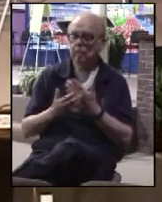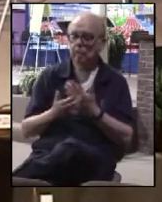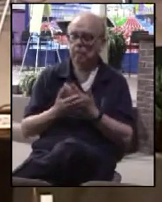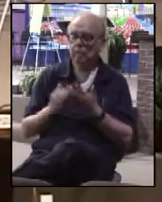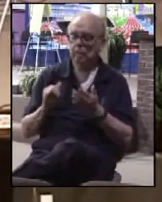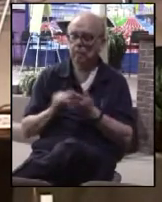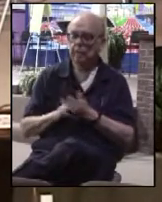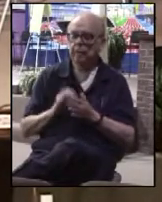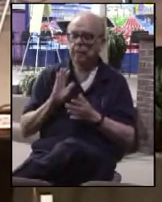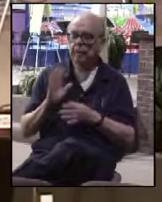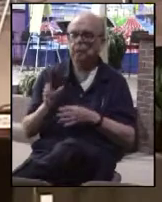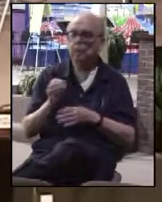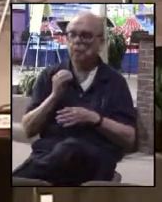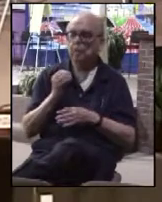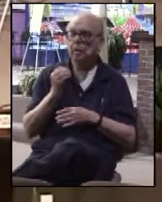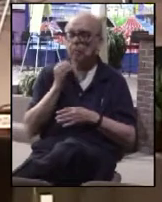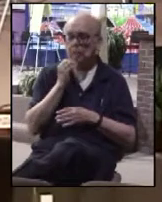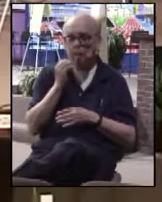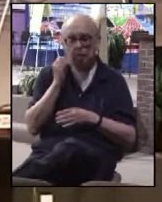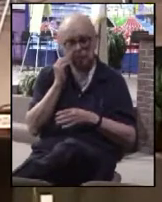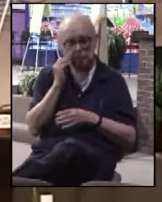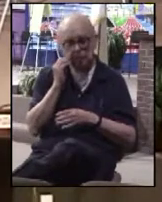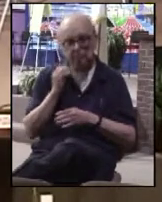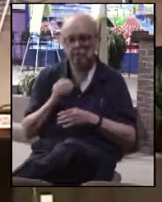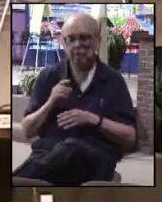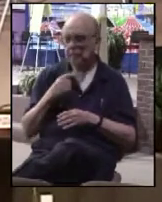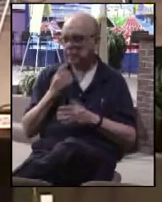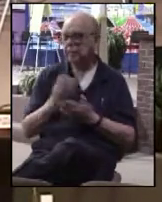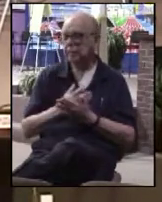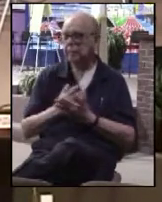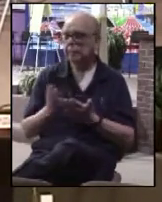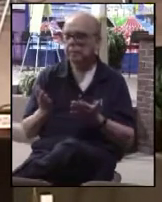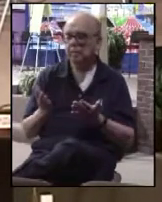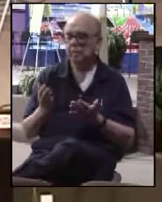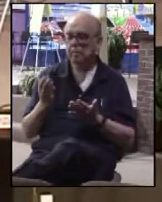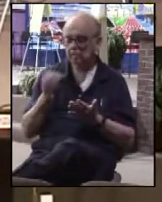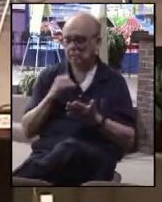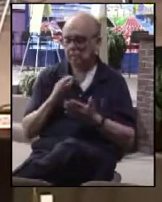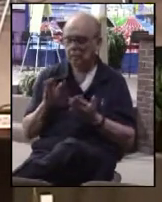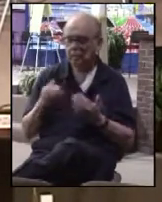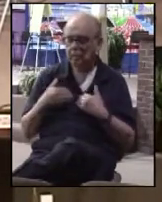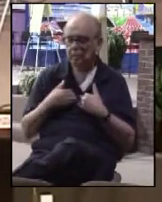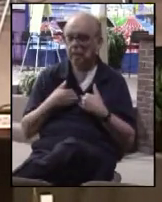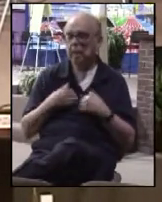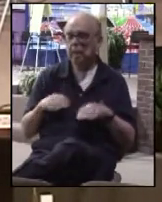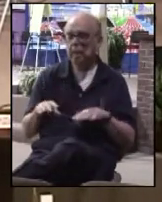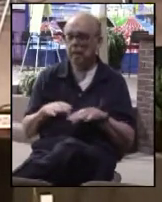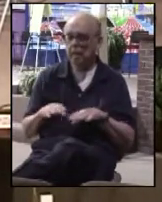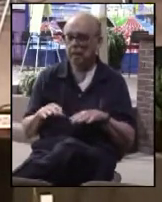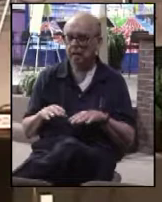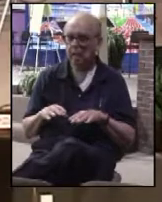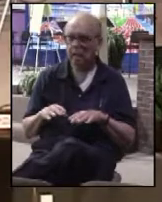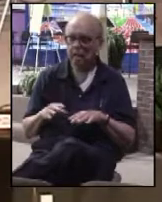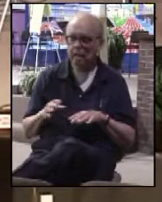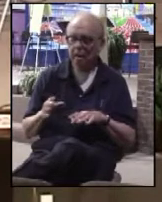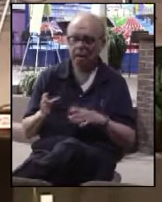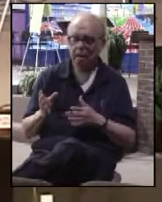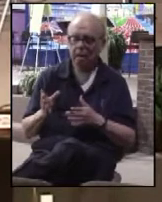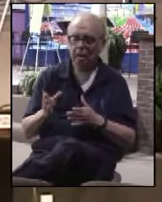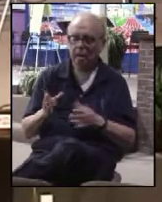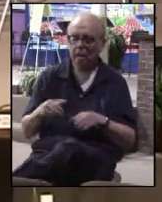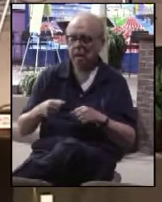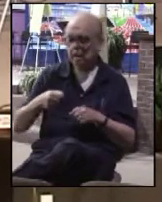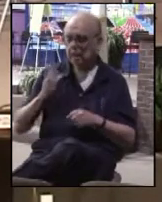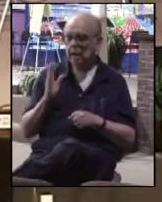own house let me say this to you if all you do if is just take God's love